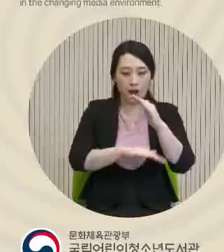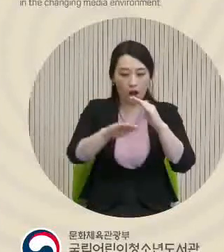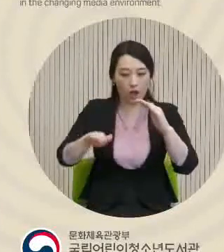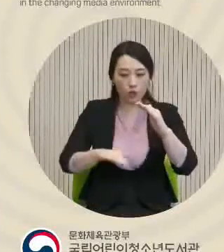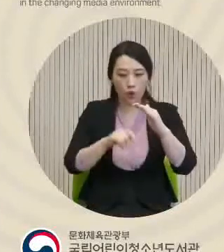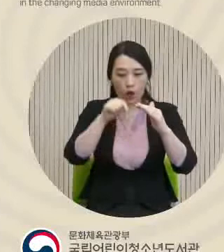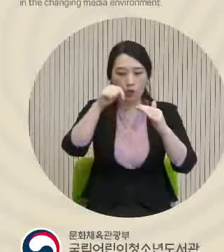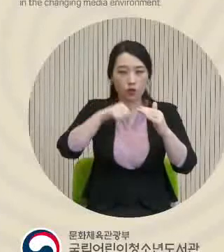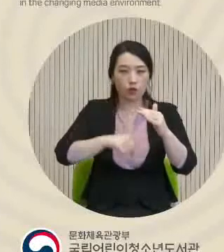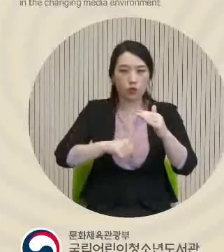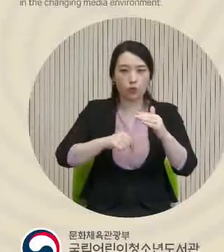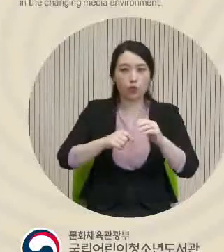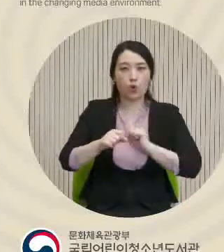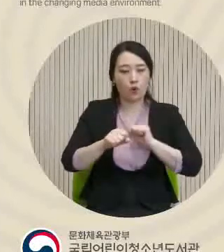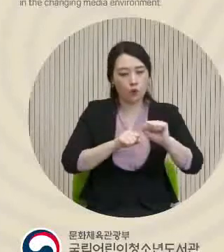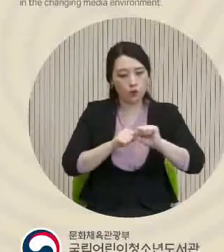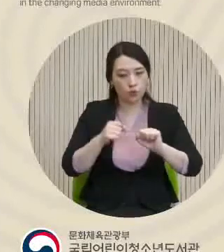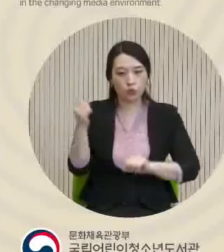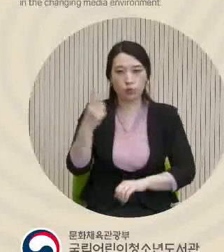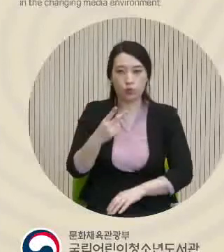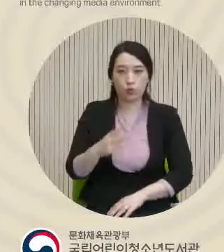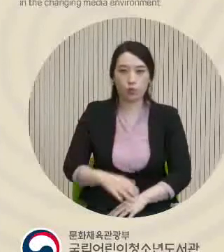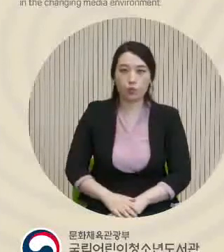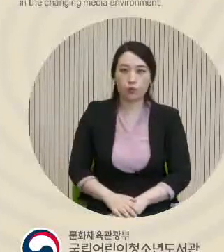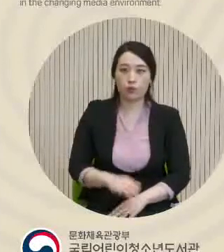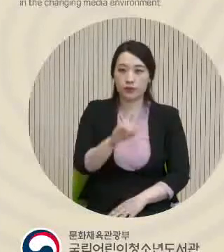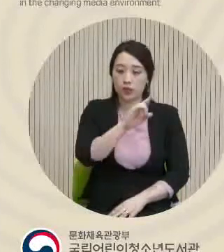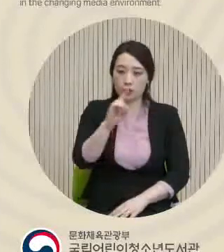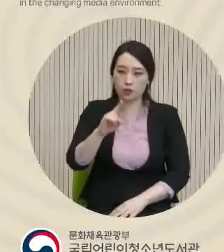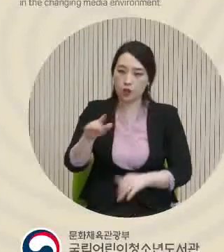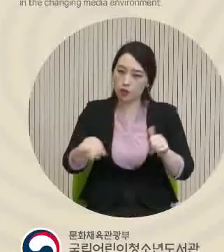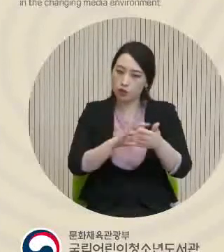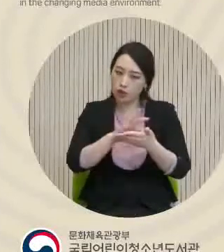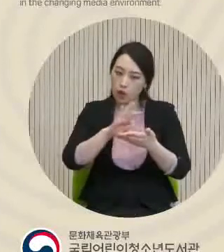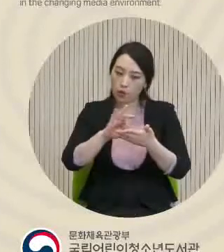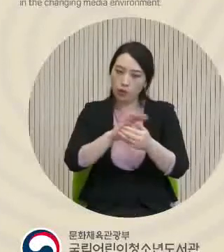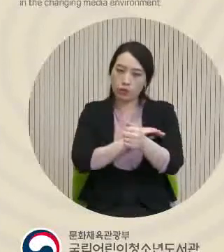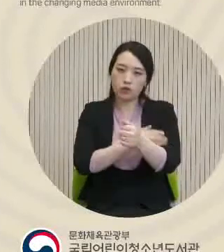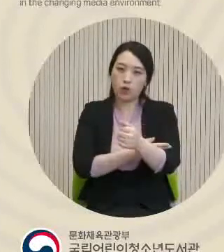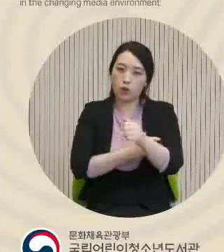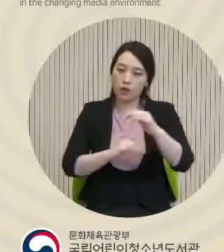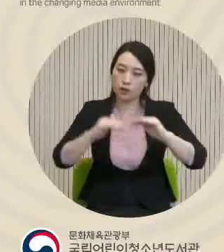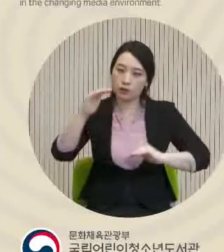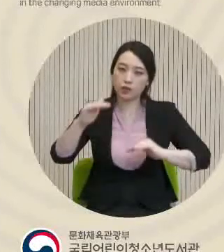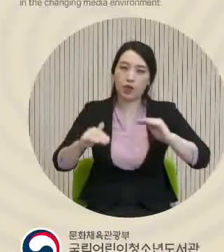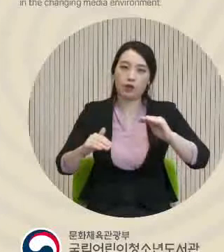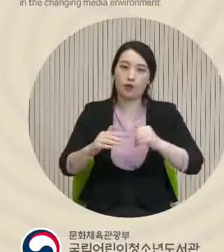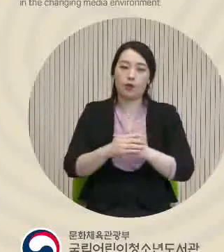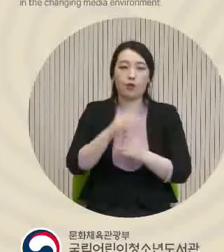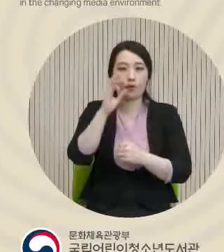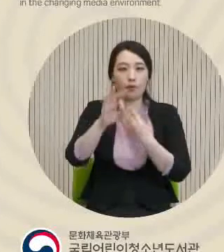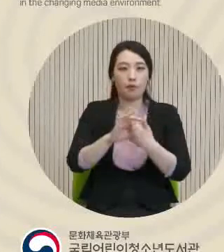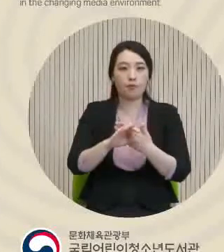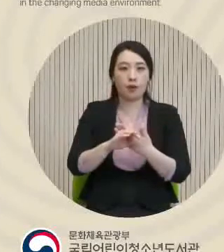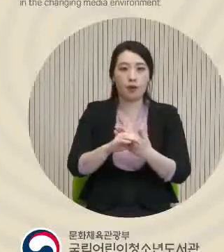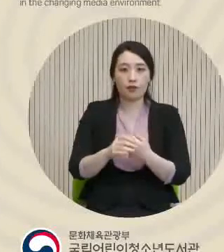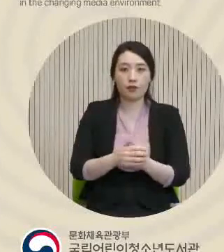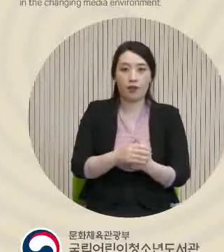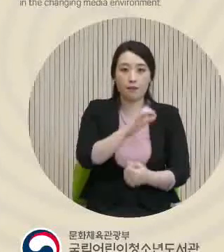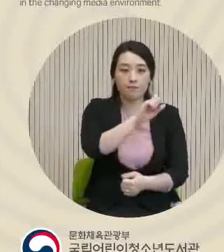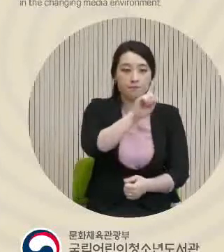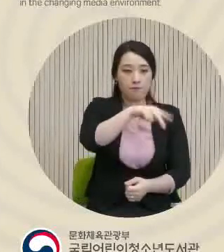the children use in social media by considering the characteristics of digital media compared